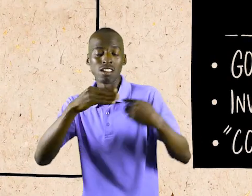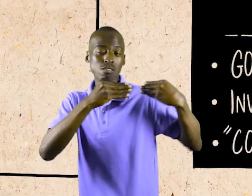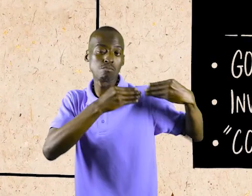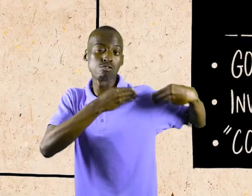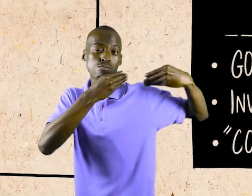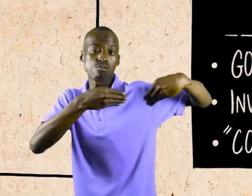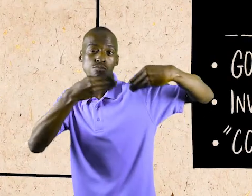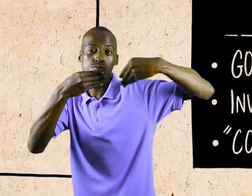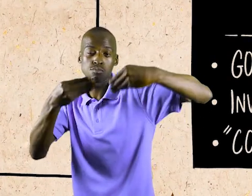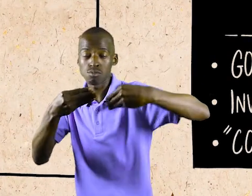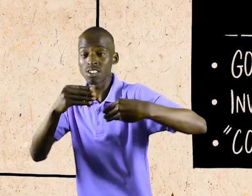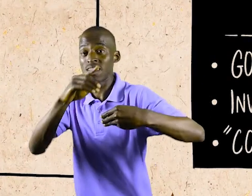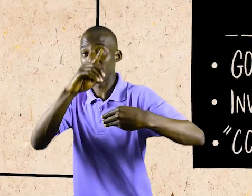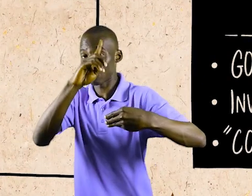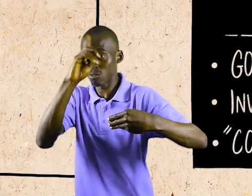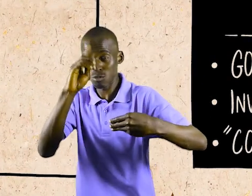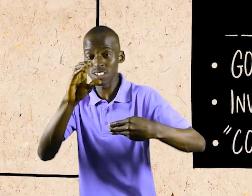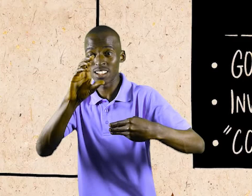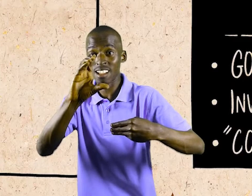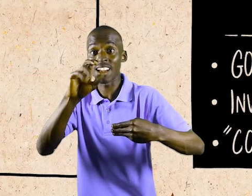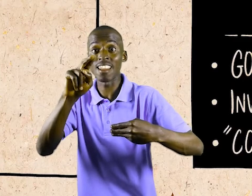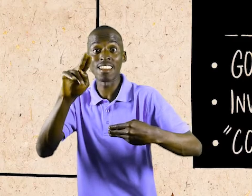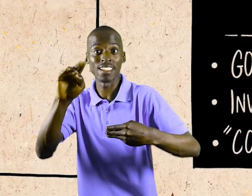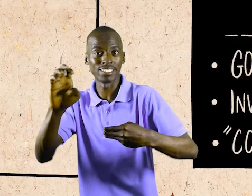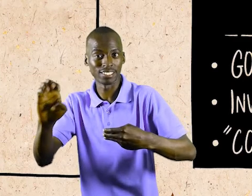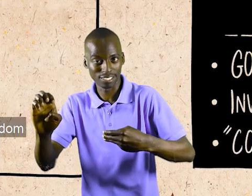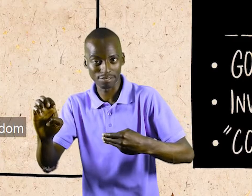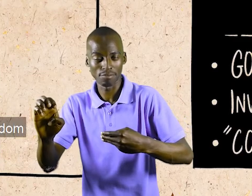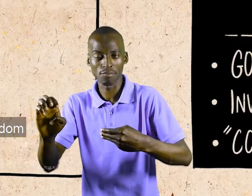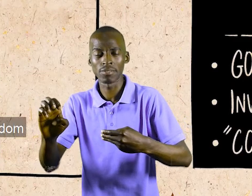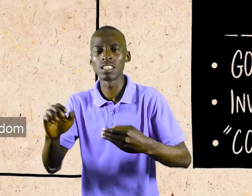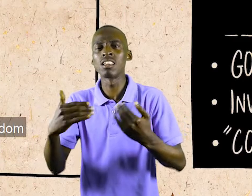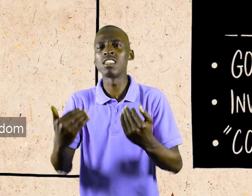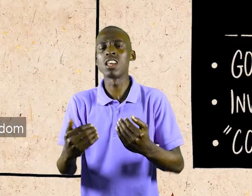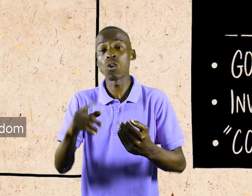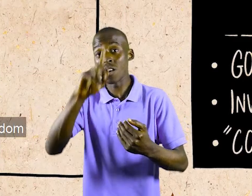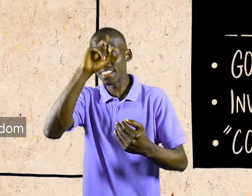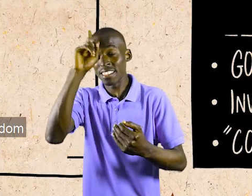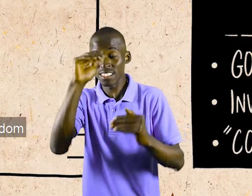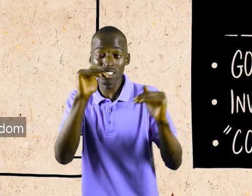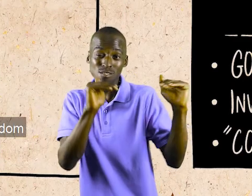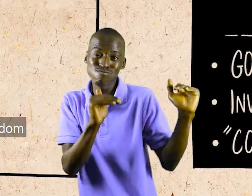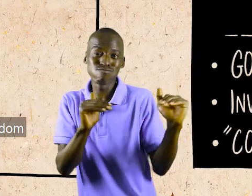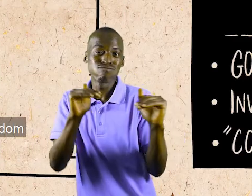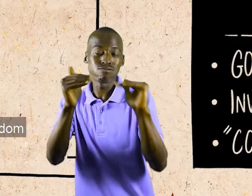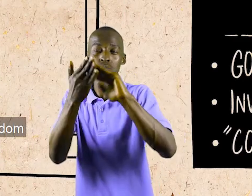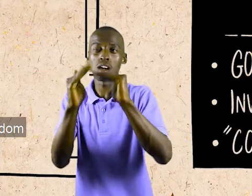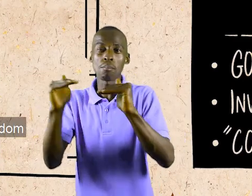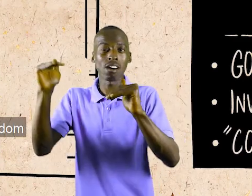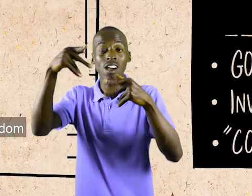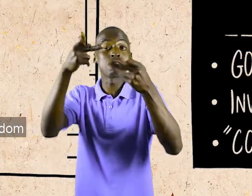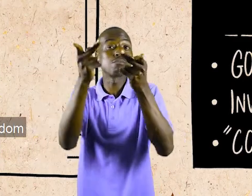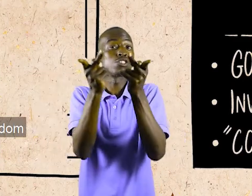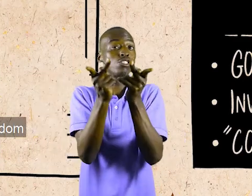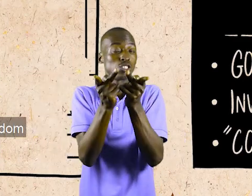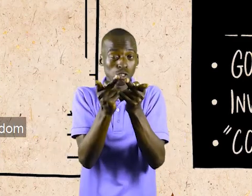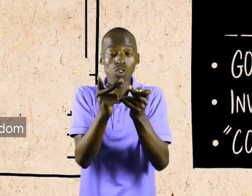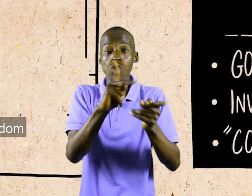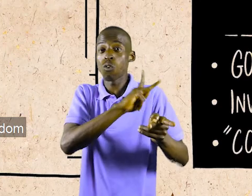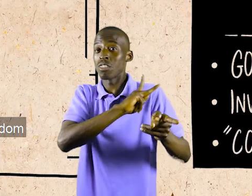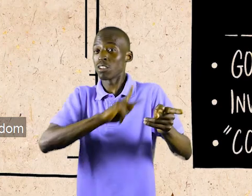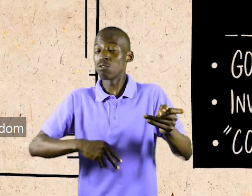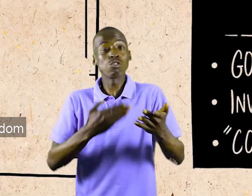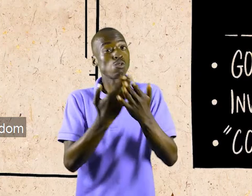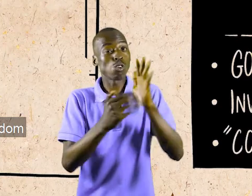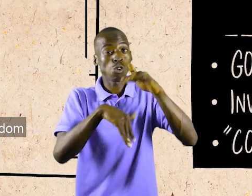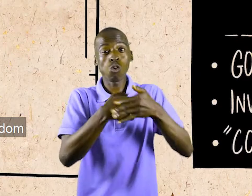the ancient Canaanites. Remember 1 Samuel chapter 15. The king elevates Haman to the highest position in the kingdom, and he